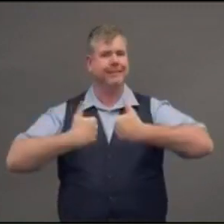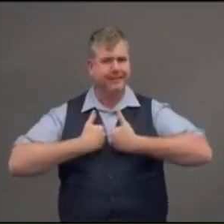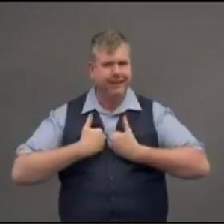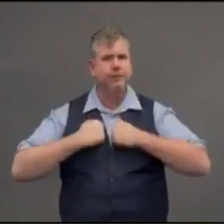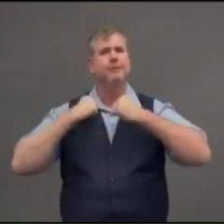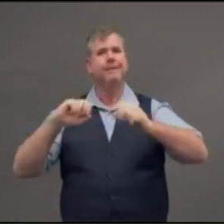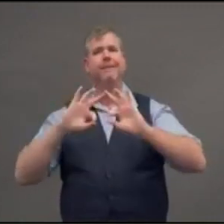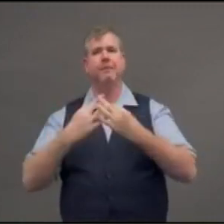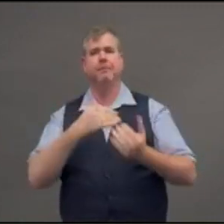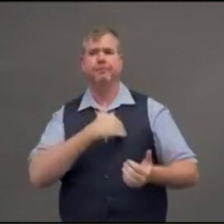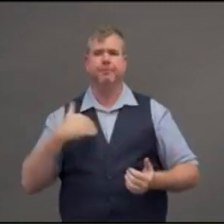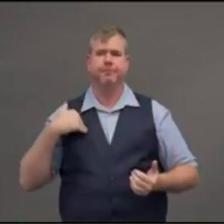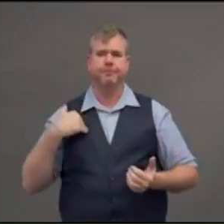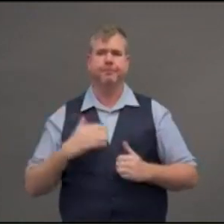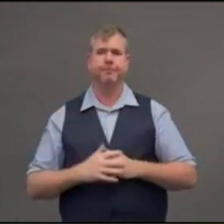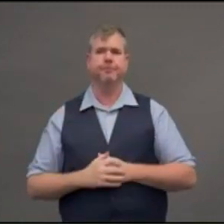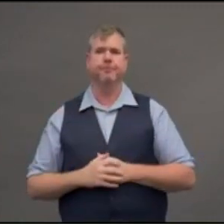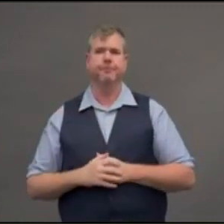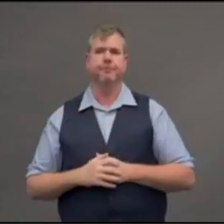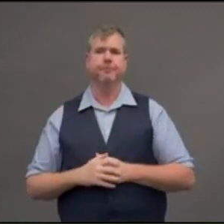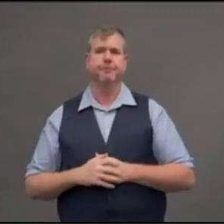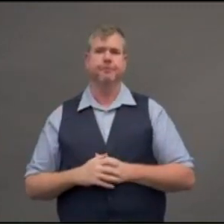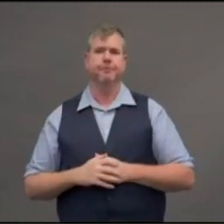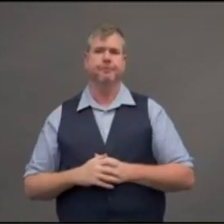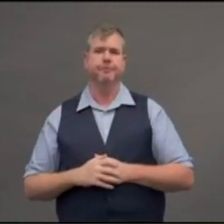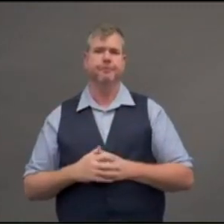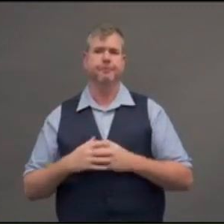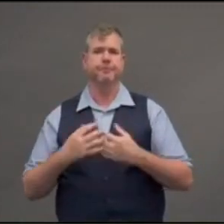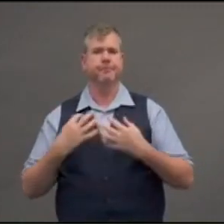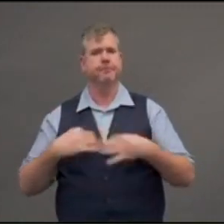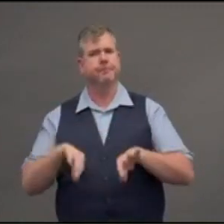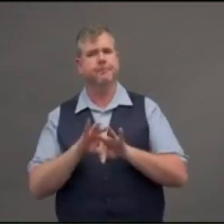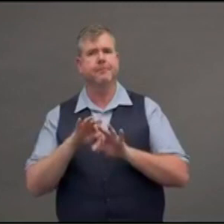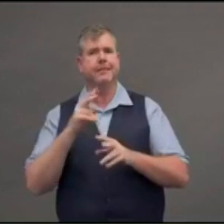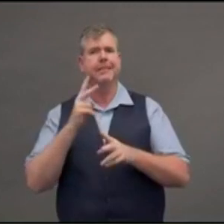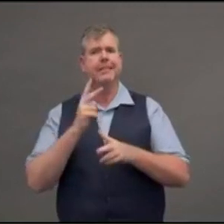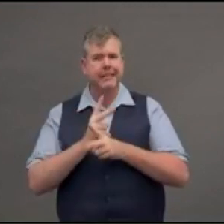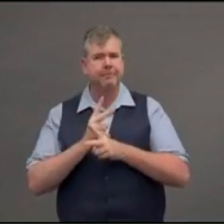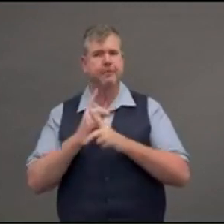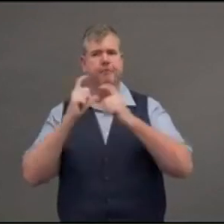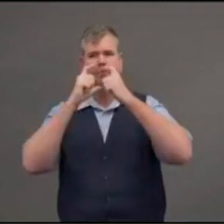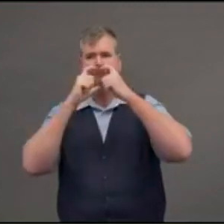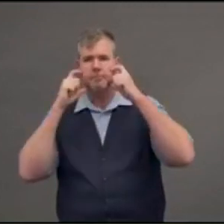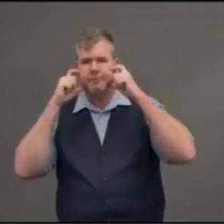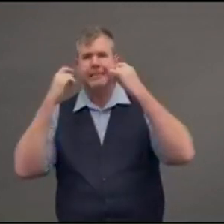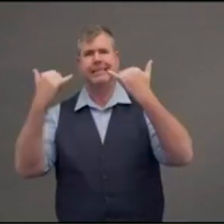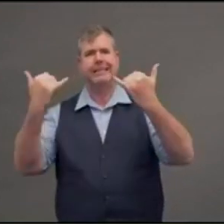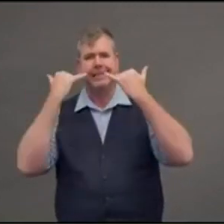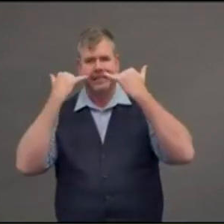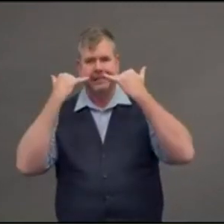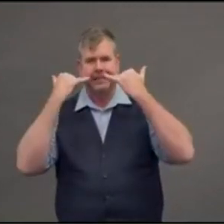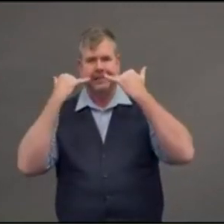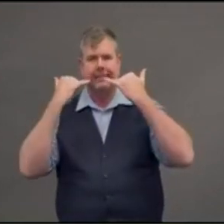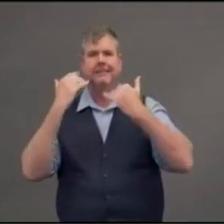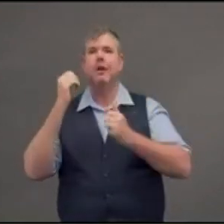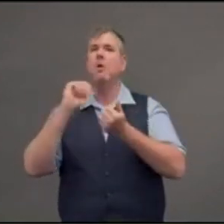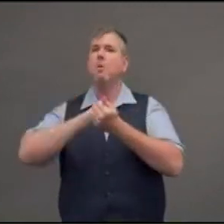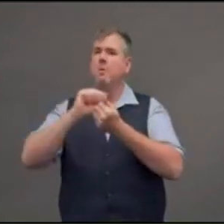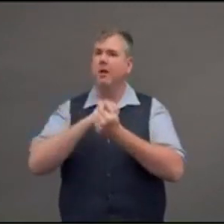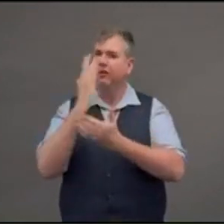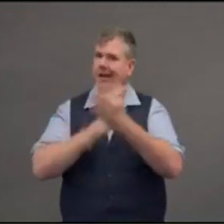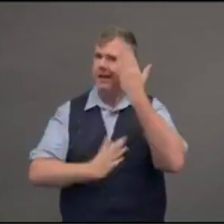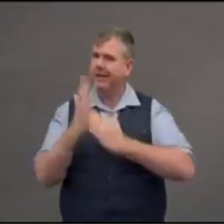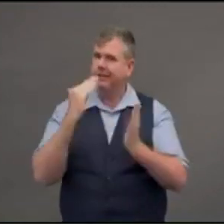make sure you stay, you keep your face covering on and you wash your hands